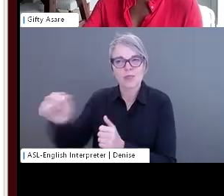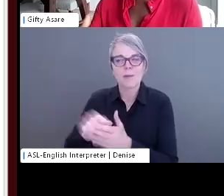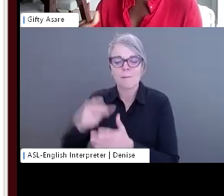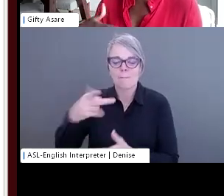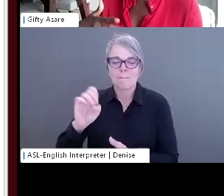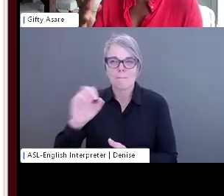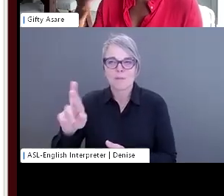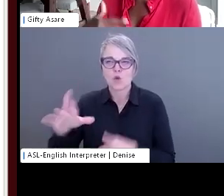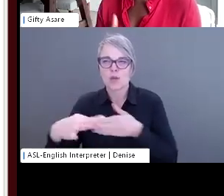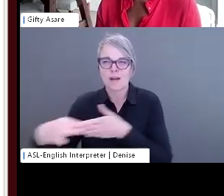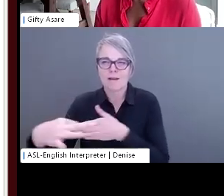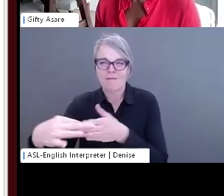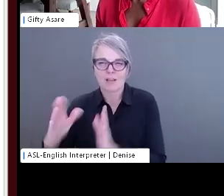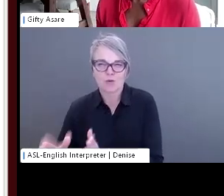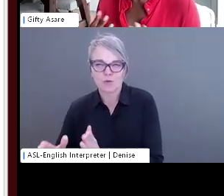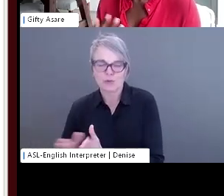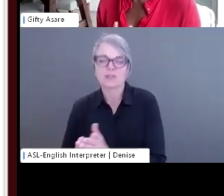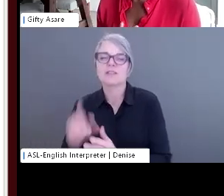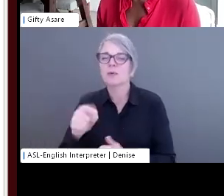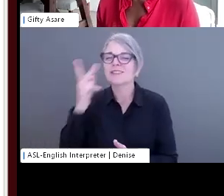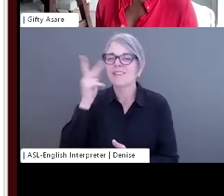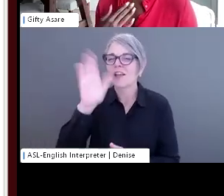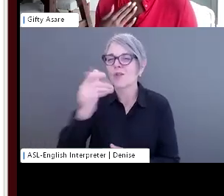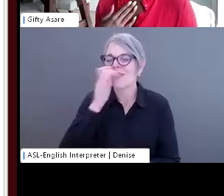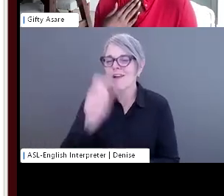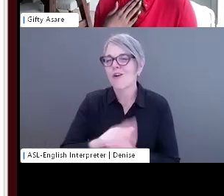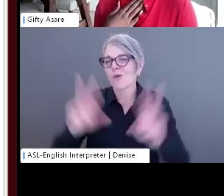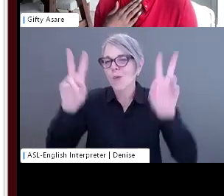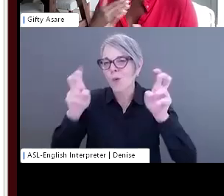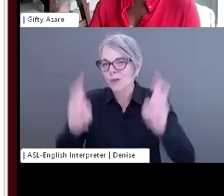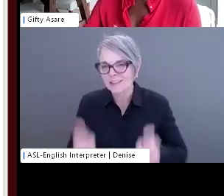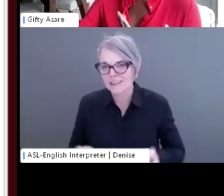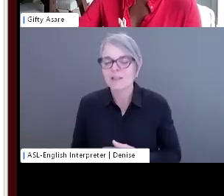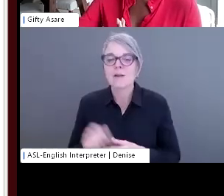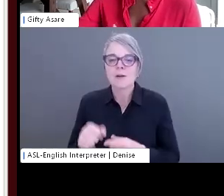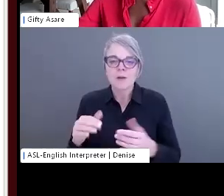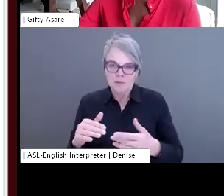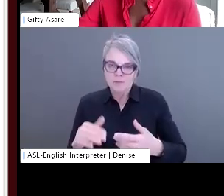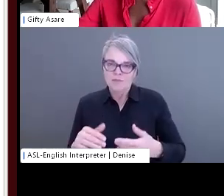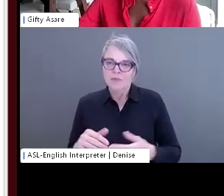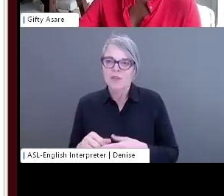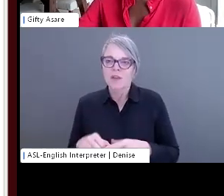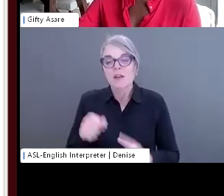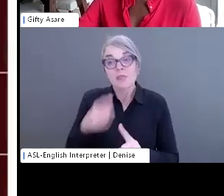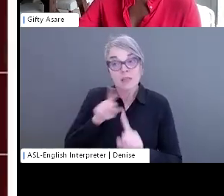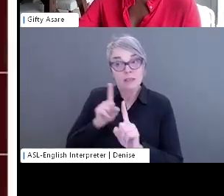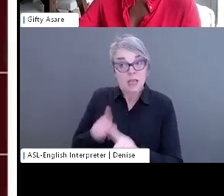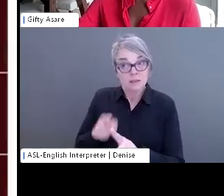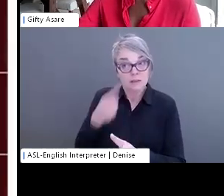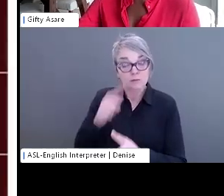expressed. And then the others, the average attendance across the programs was around 22%.